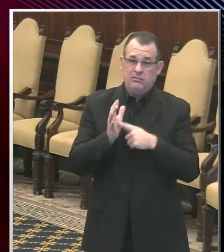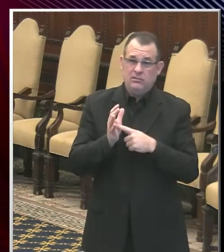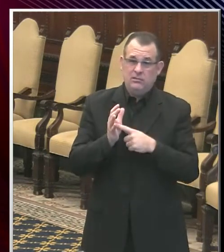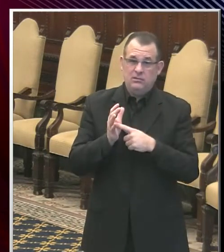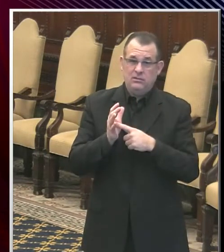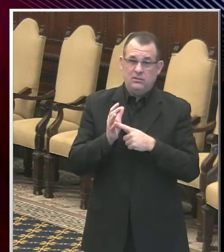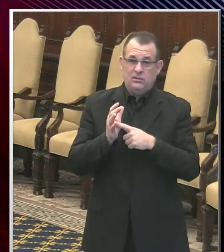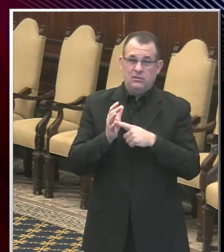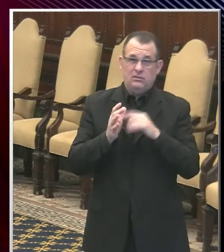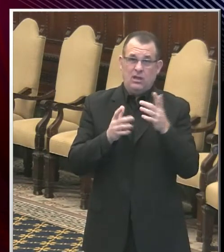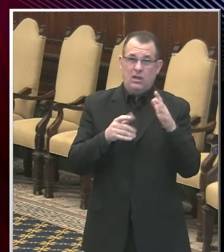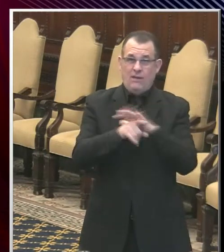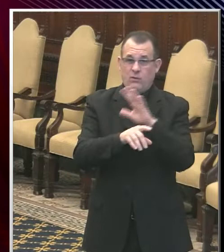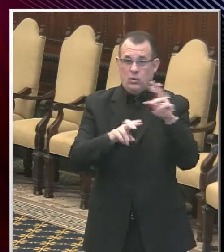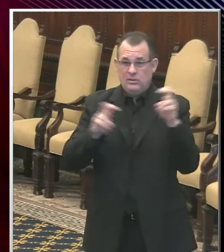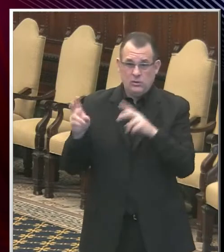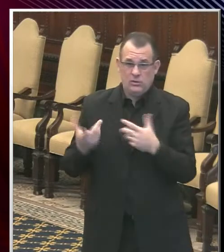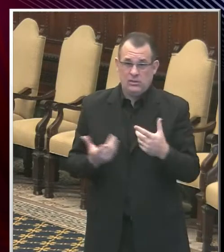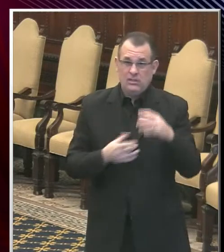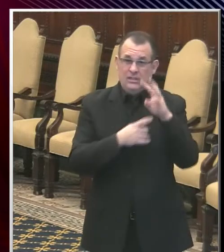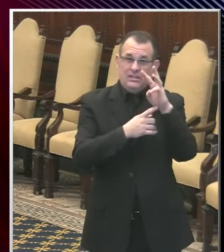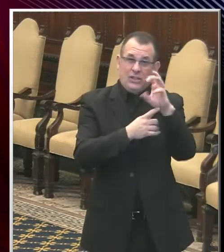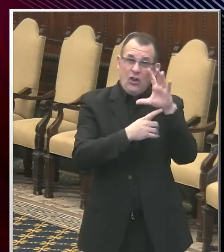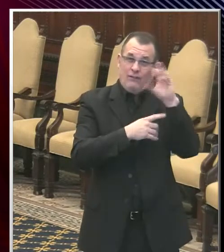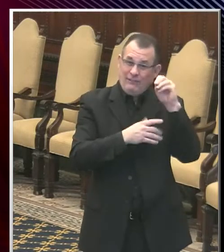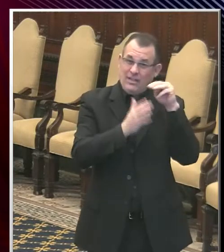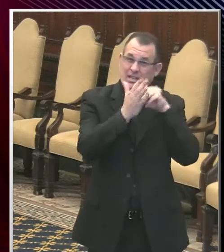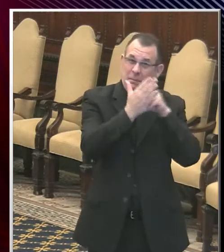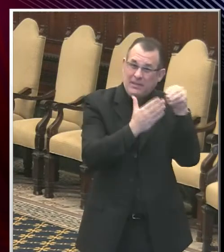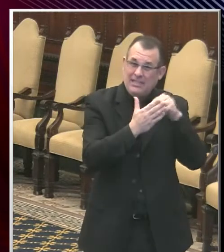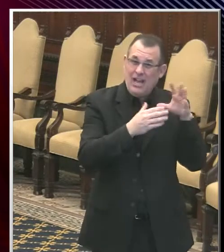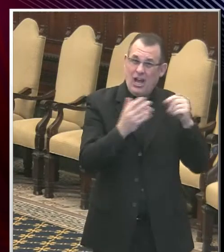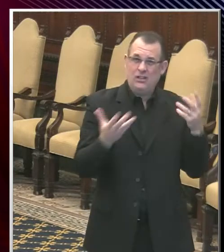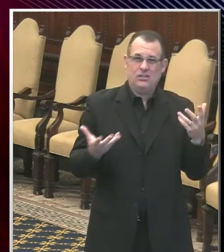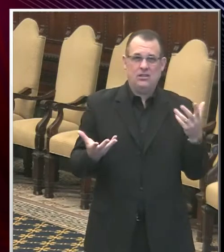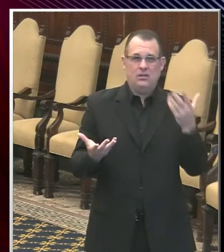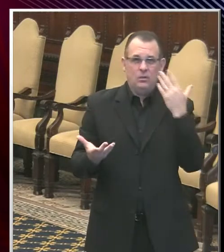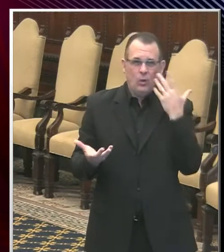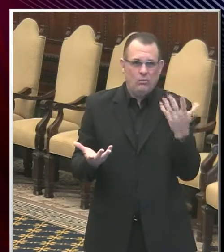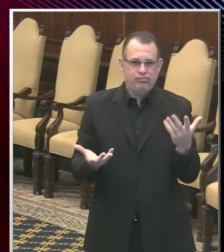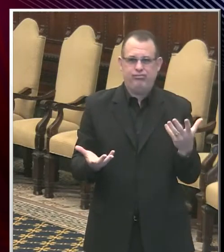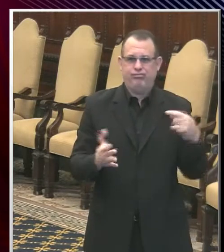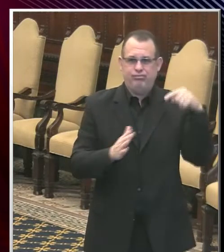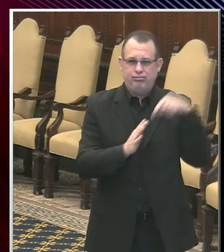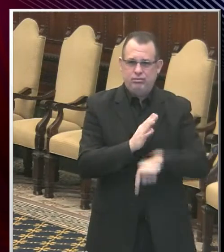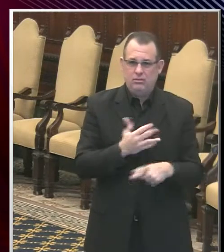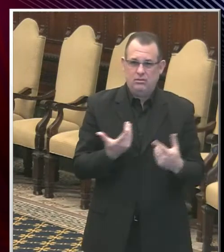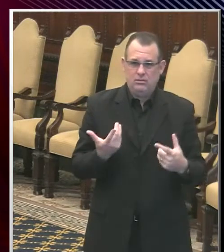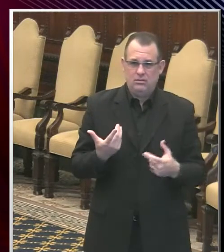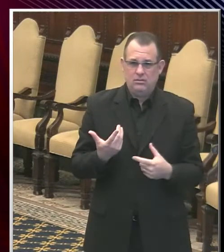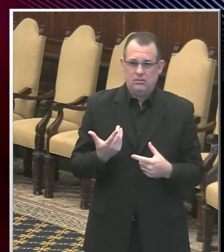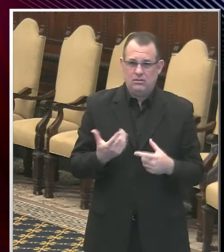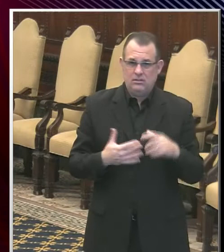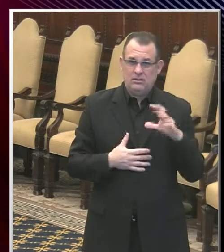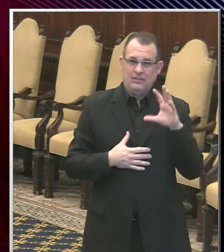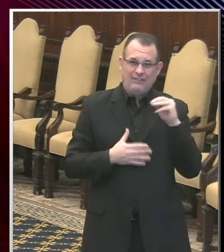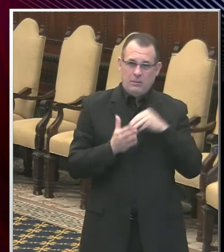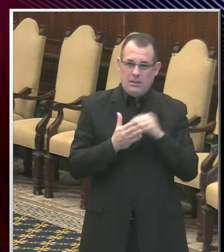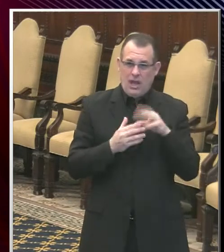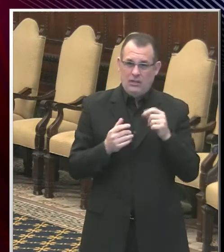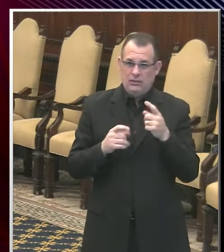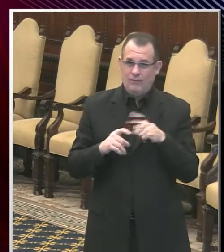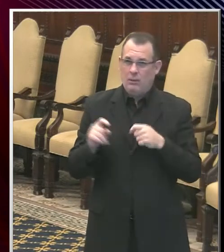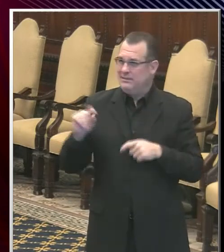issue, the $650 million in problem, $50 million is only is taxes.